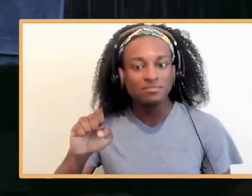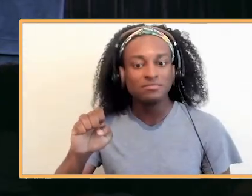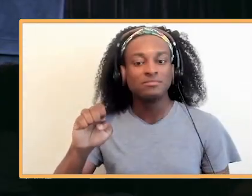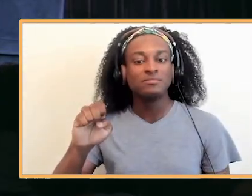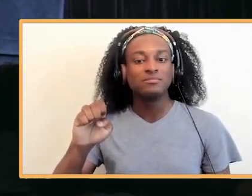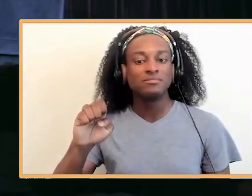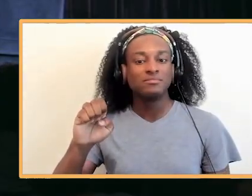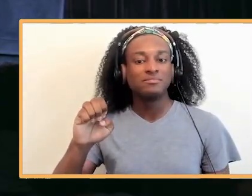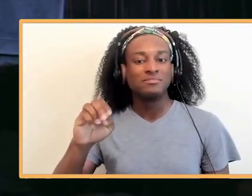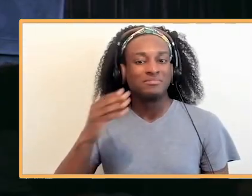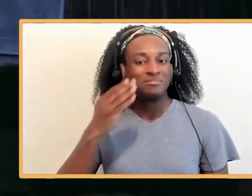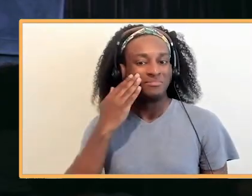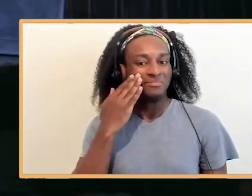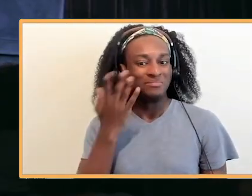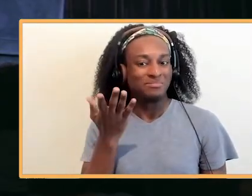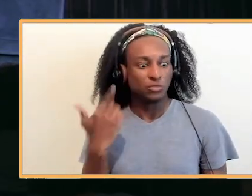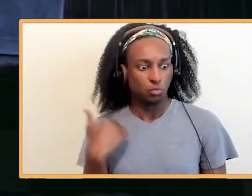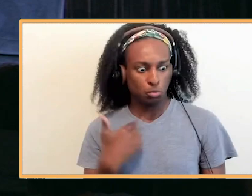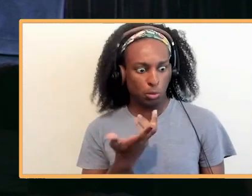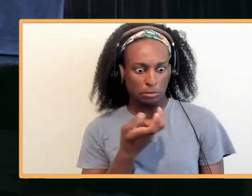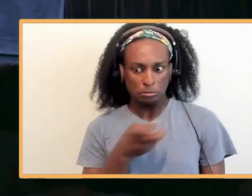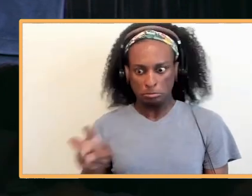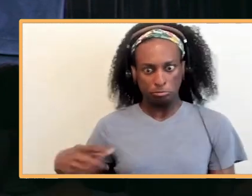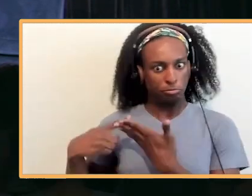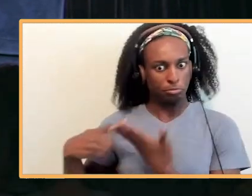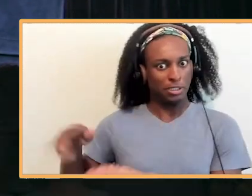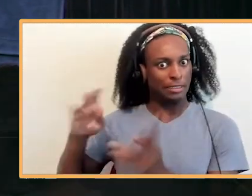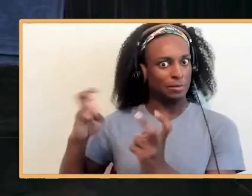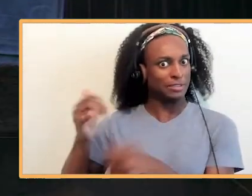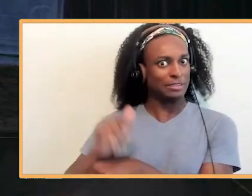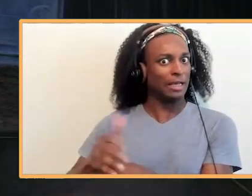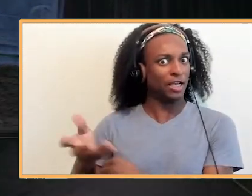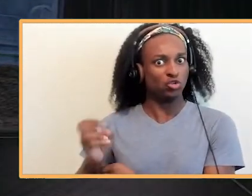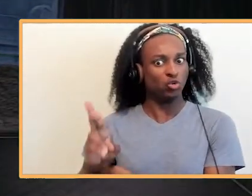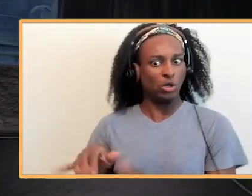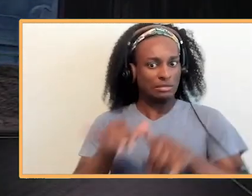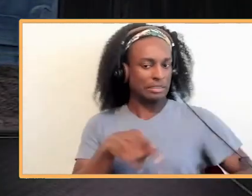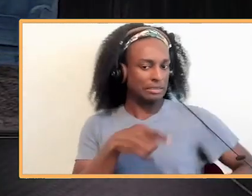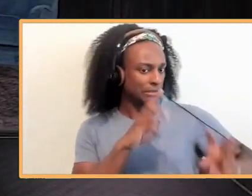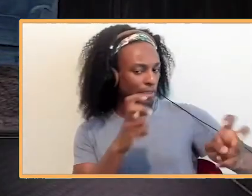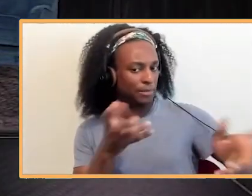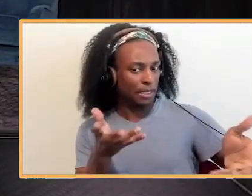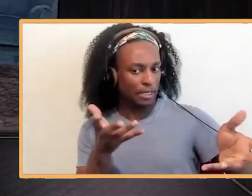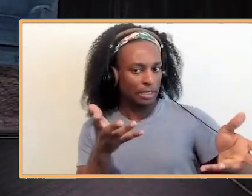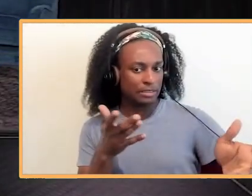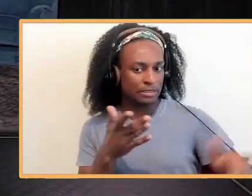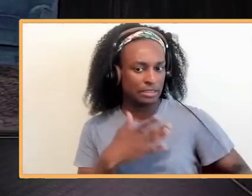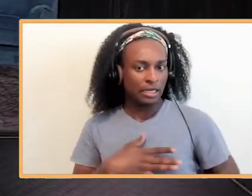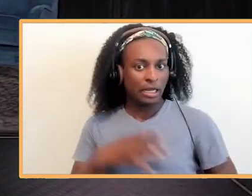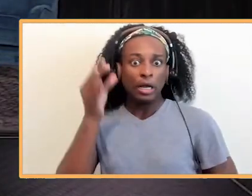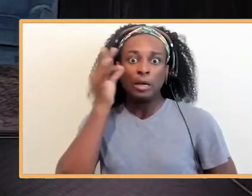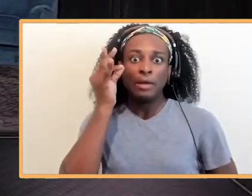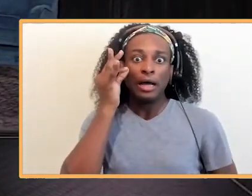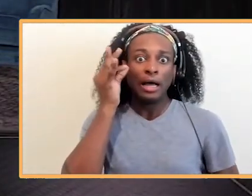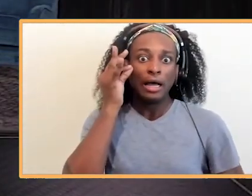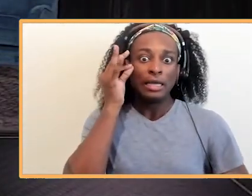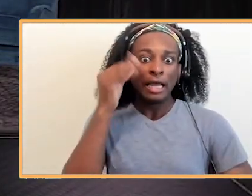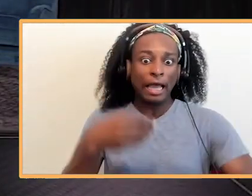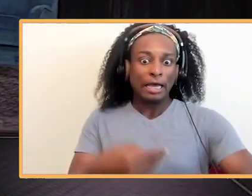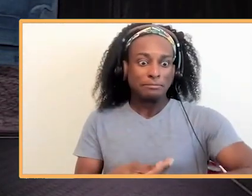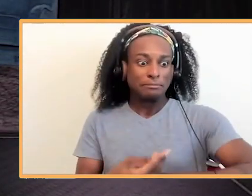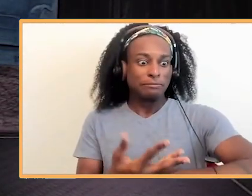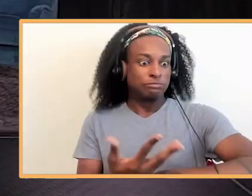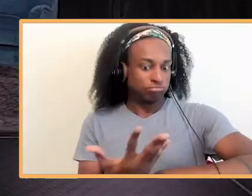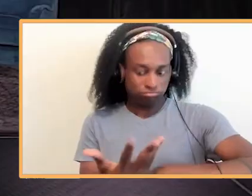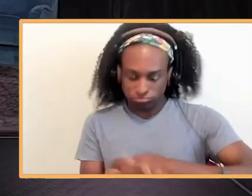Yeah, I mean, do we want to switch into that topic tonight or stick with this one? Like, hair's growing out of places I didn't expect it to grow